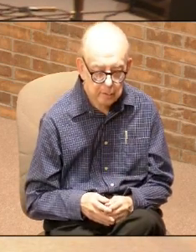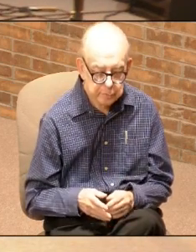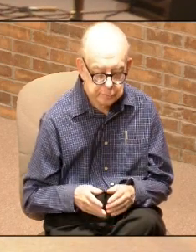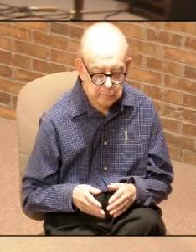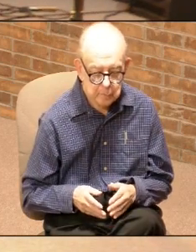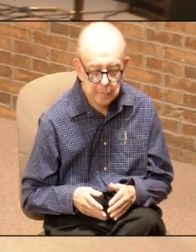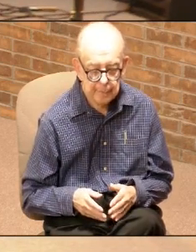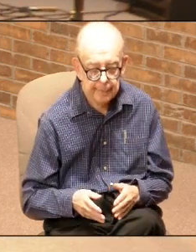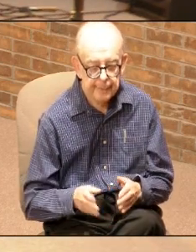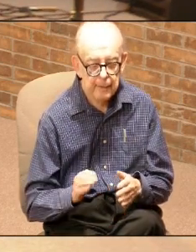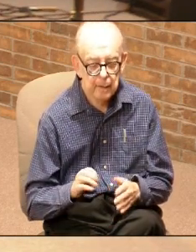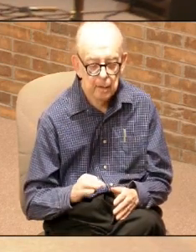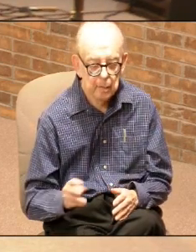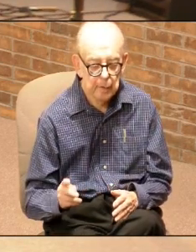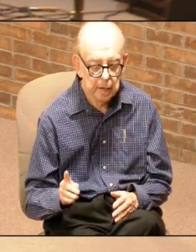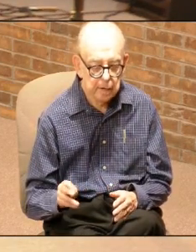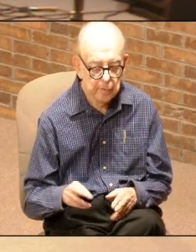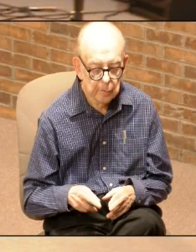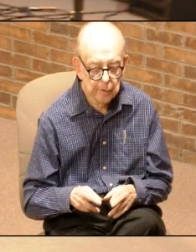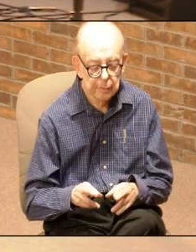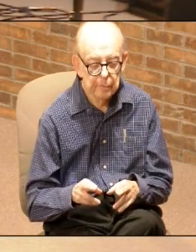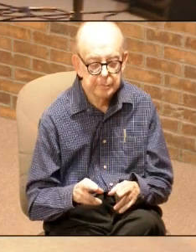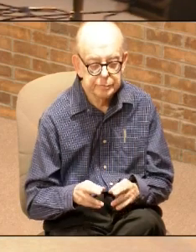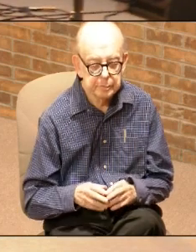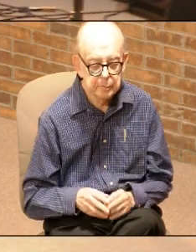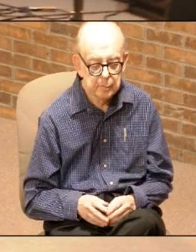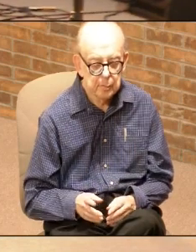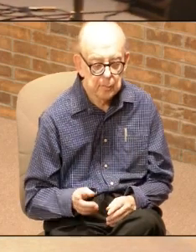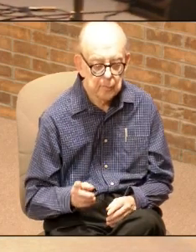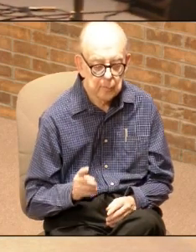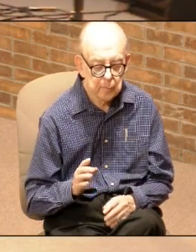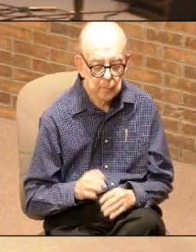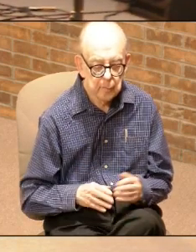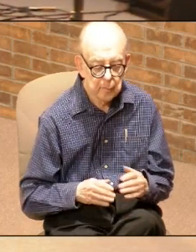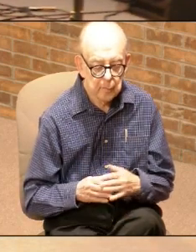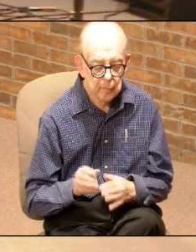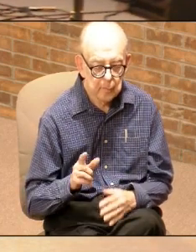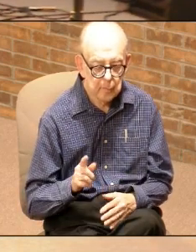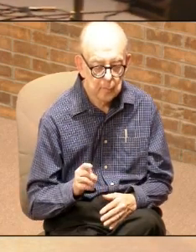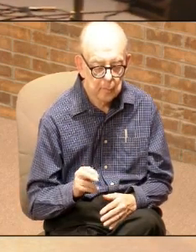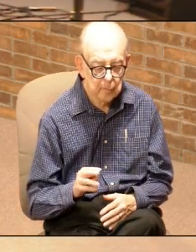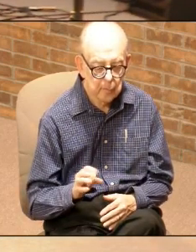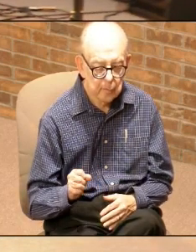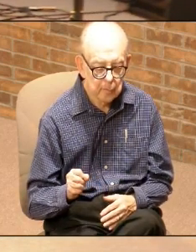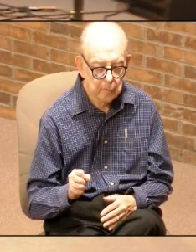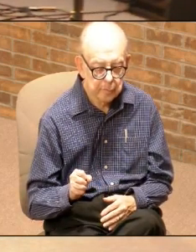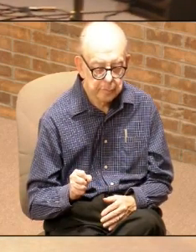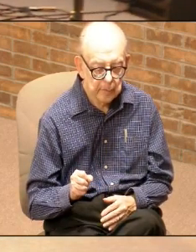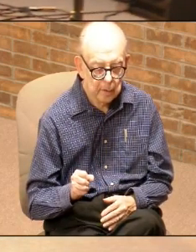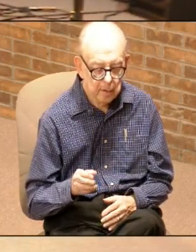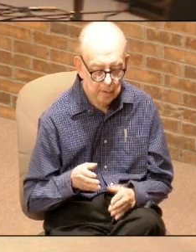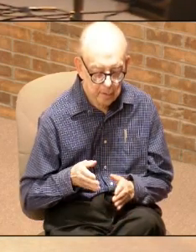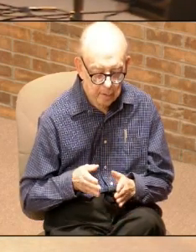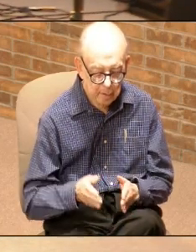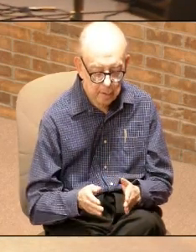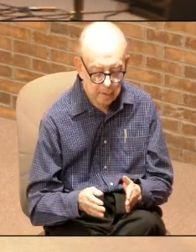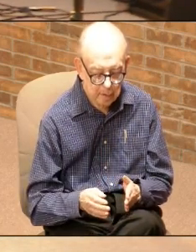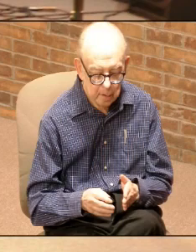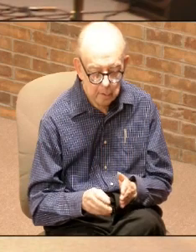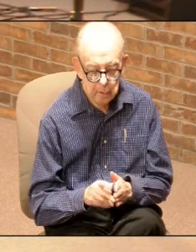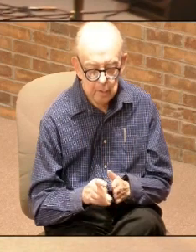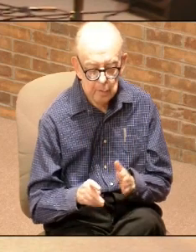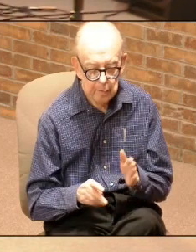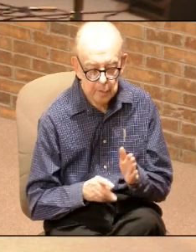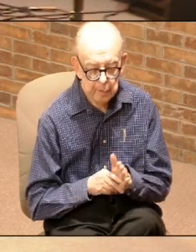along the bank of the river where they had built the levee. There was a path that went right behind Champion